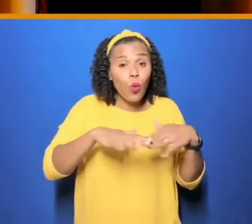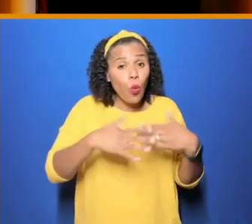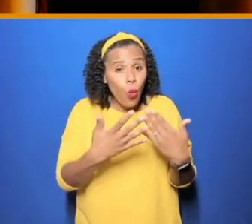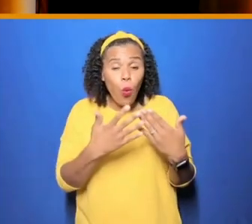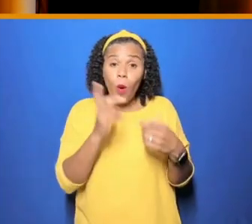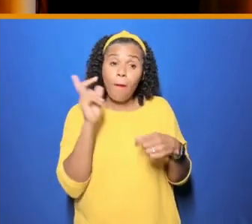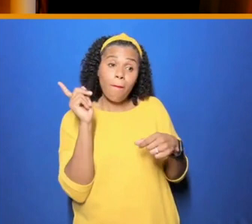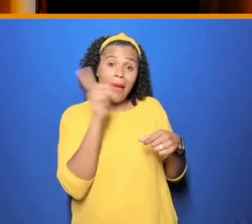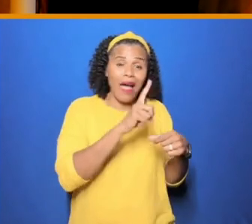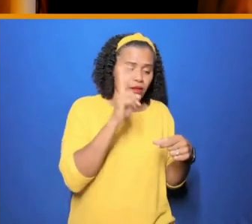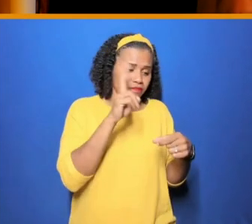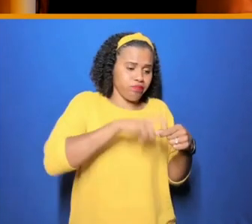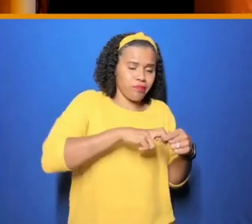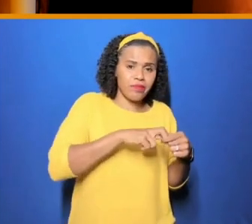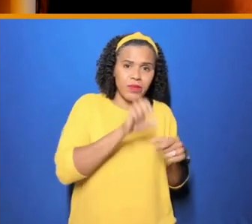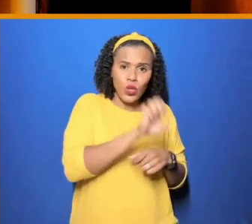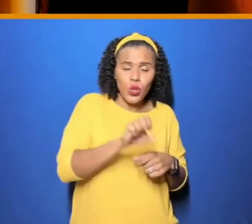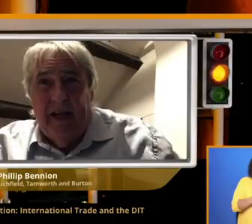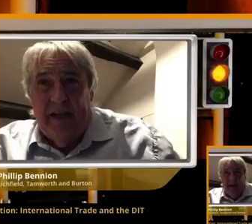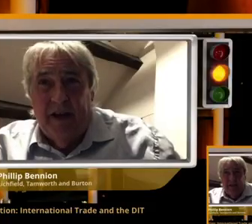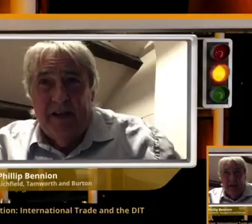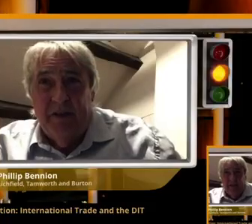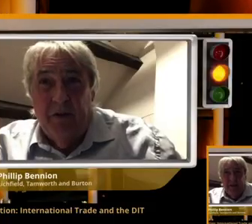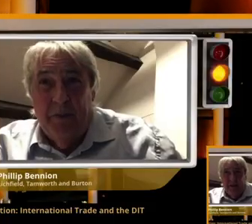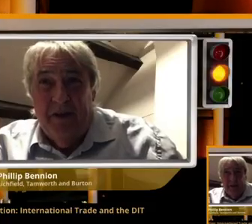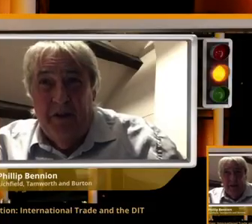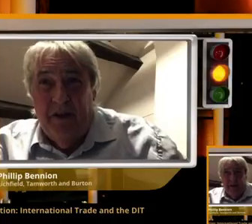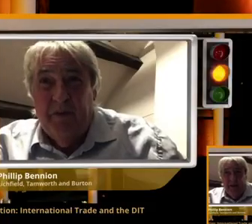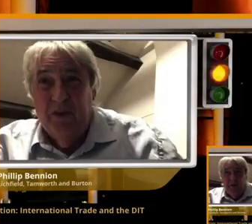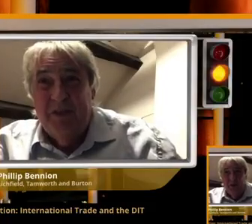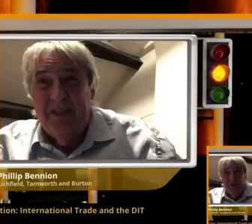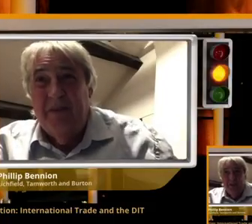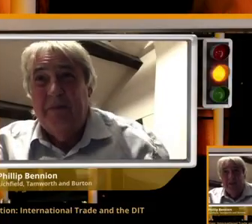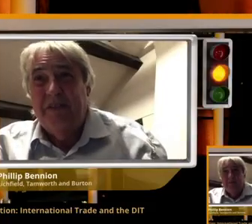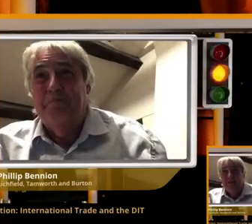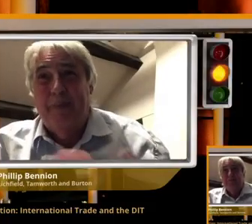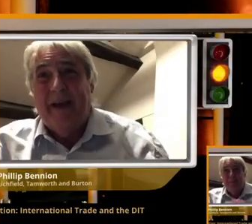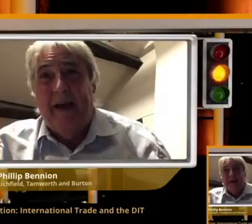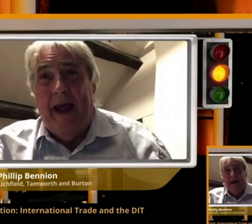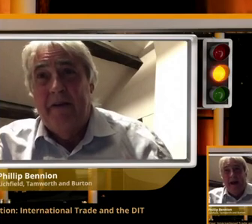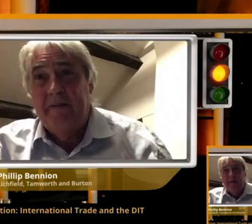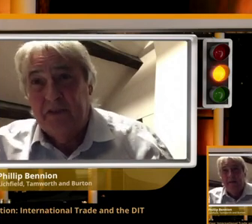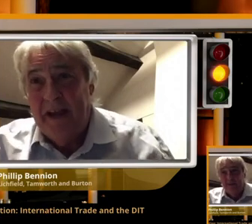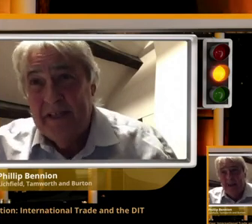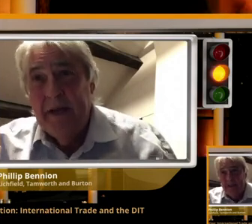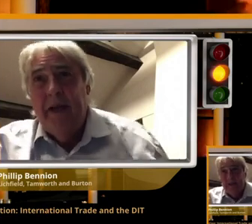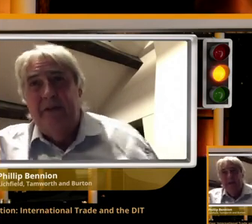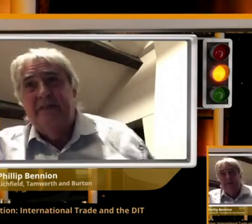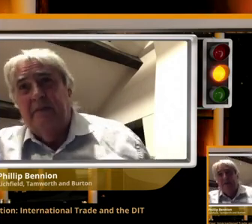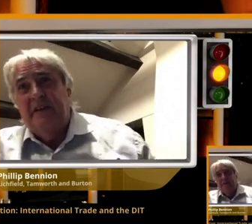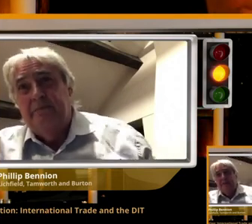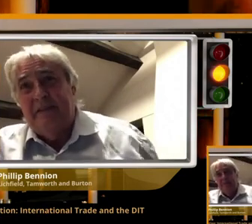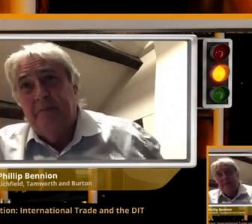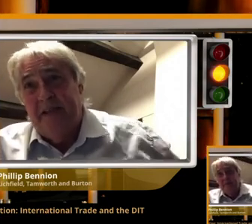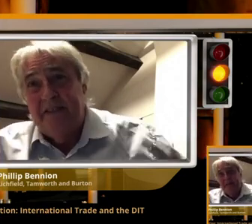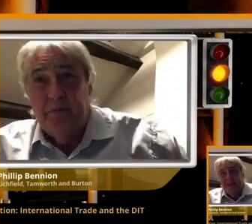goods, it could compromise our trade with the European Union, of course, which is a much bigger area of trade than some